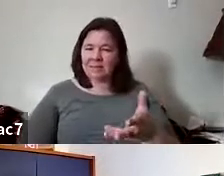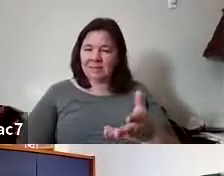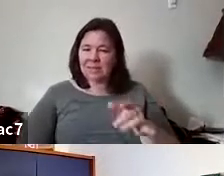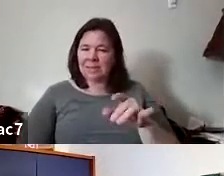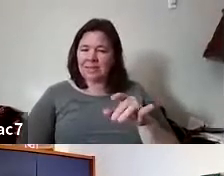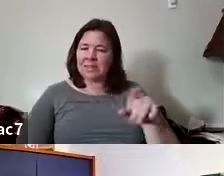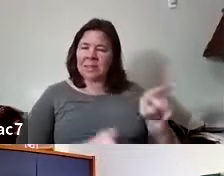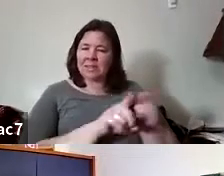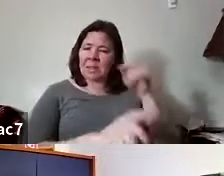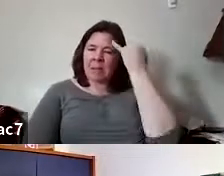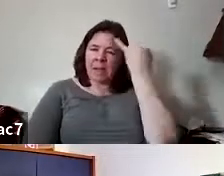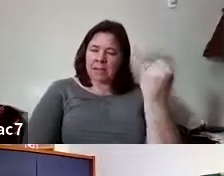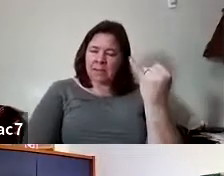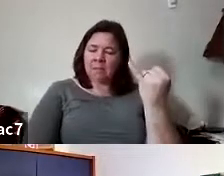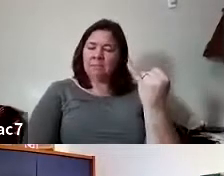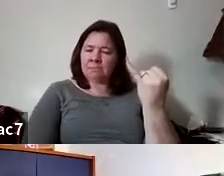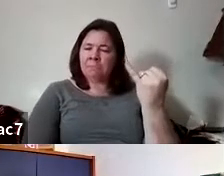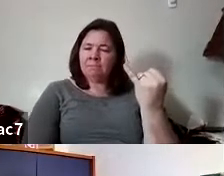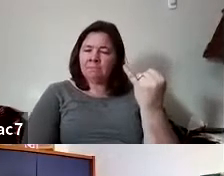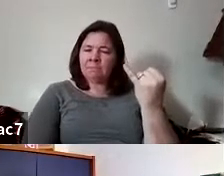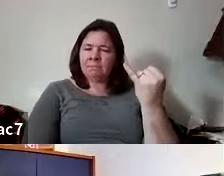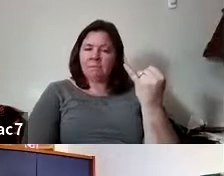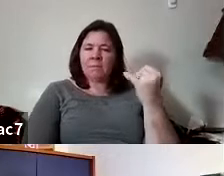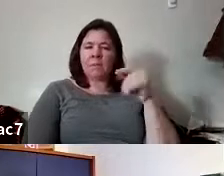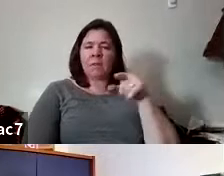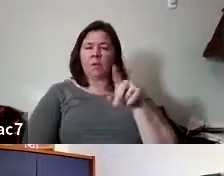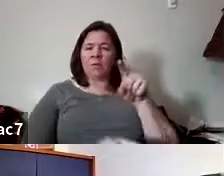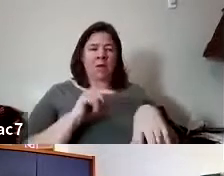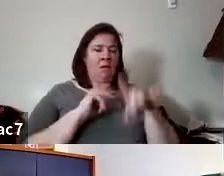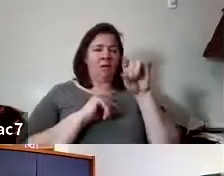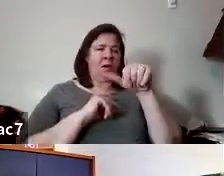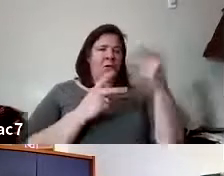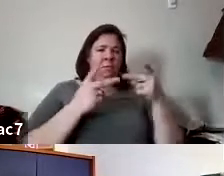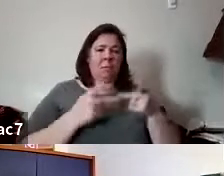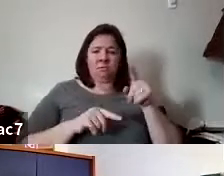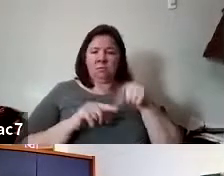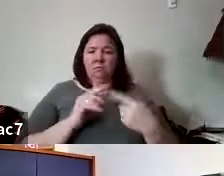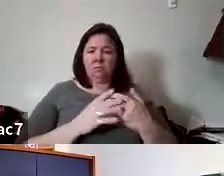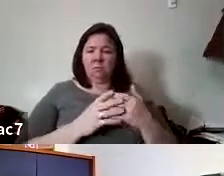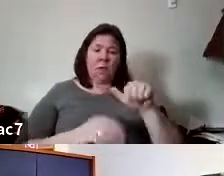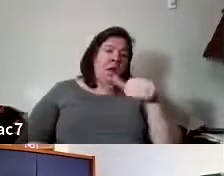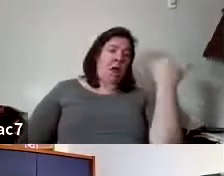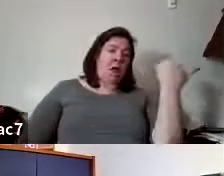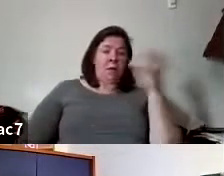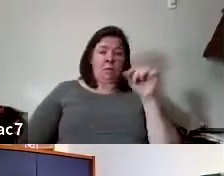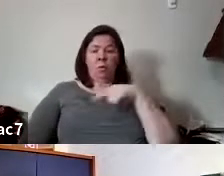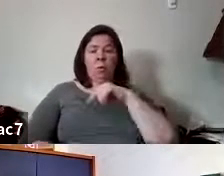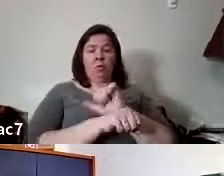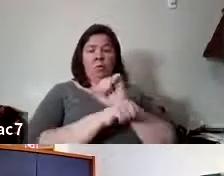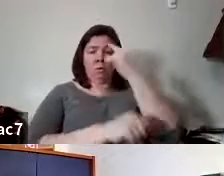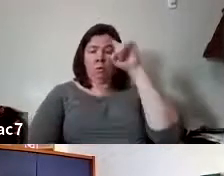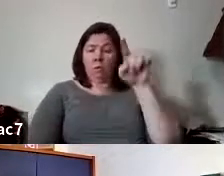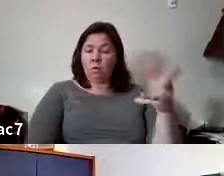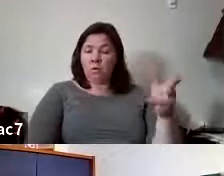such a amazing concept that you can't find anywhere else. Nobody, the other companies that we work for,